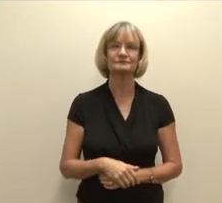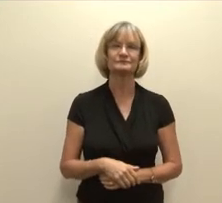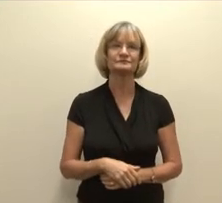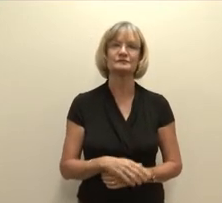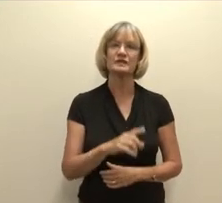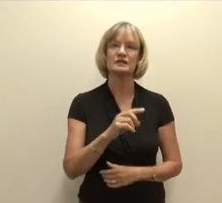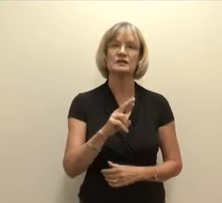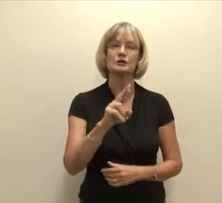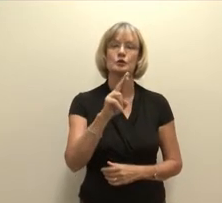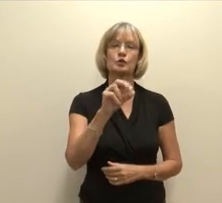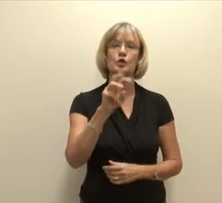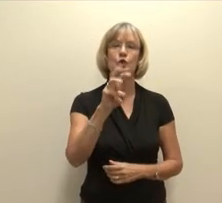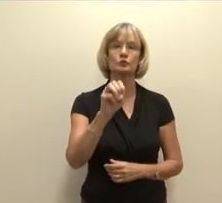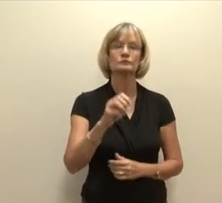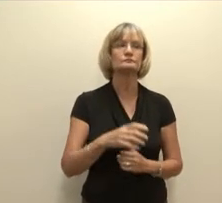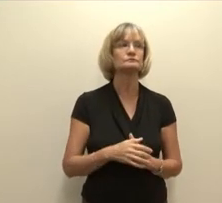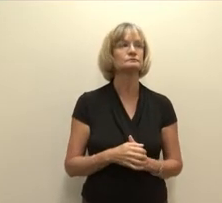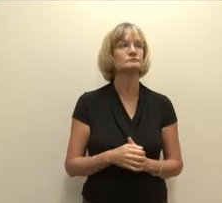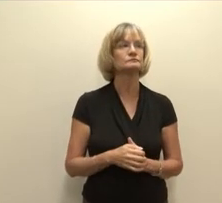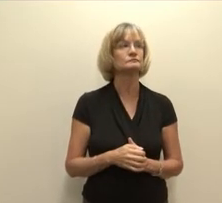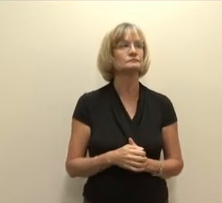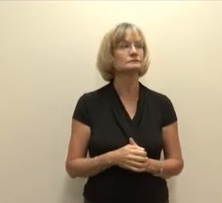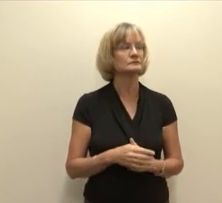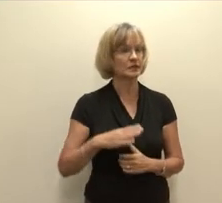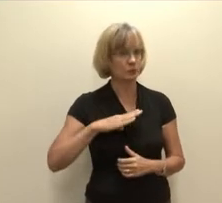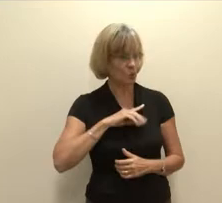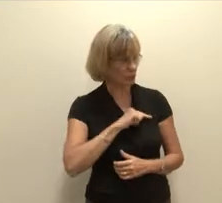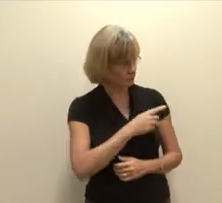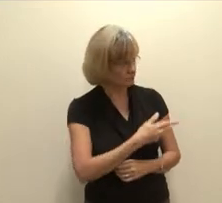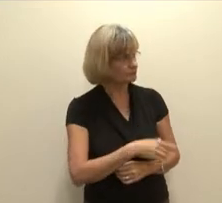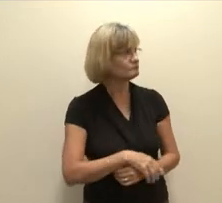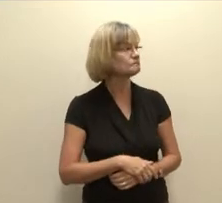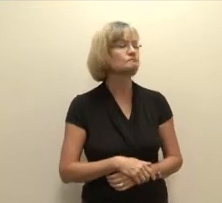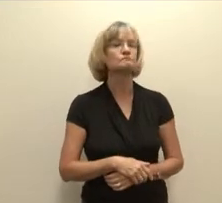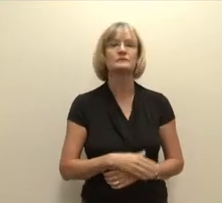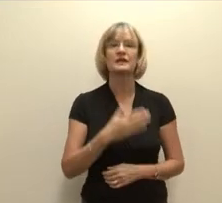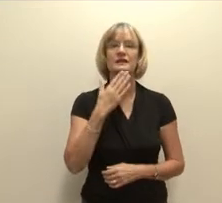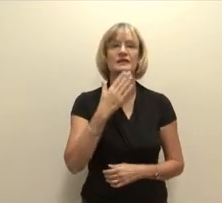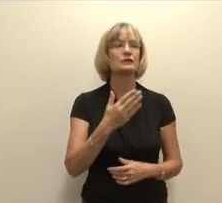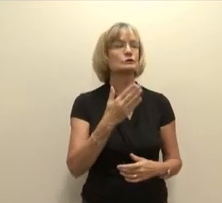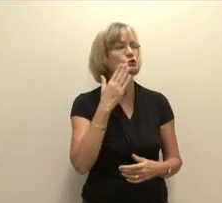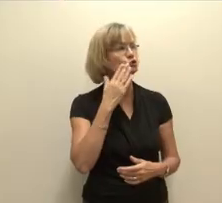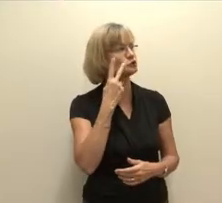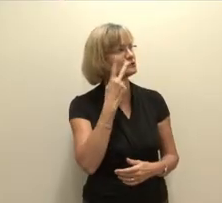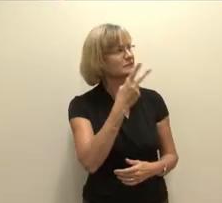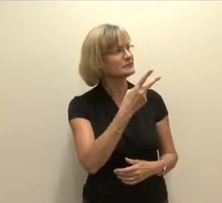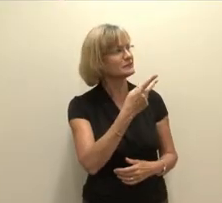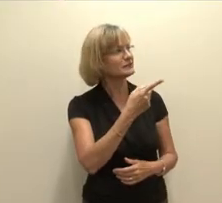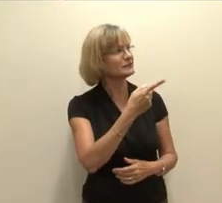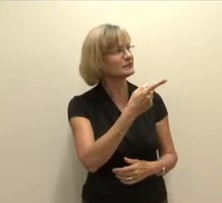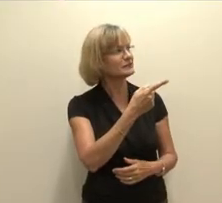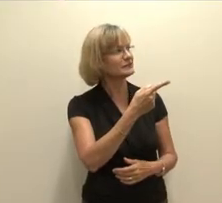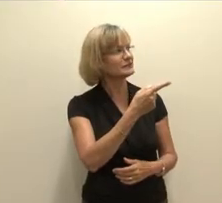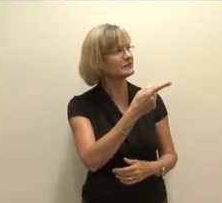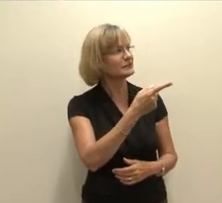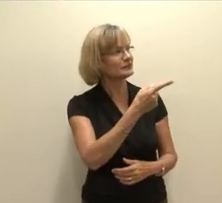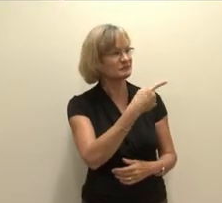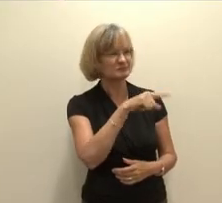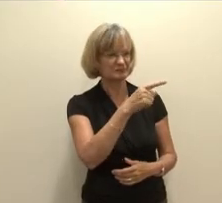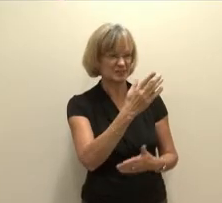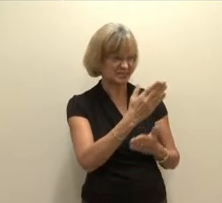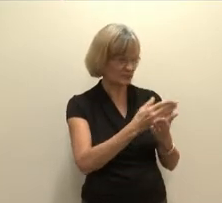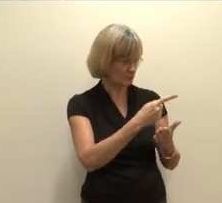Dr. Rowe, and to the board. It is good to see you. A couple of you already know